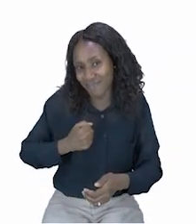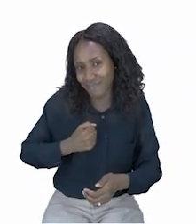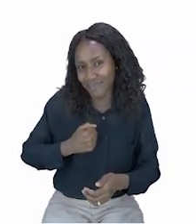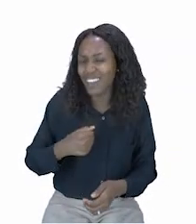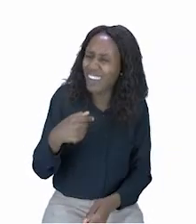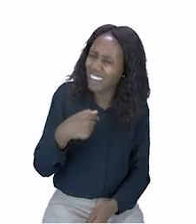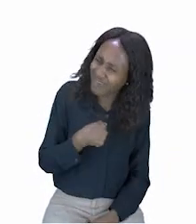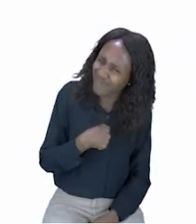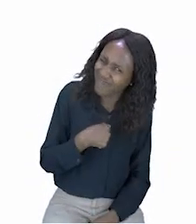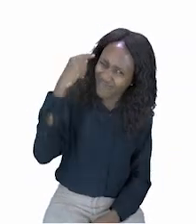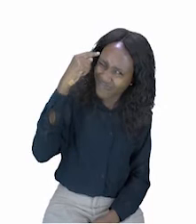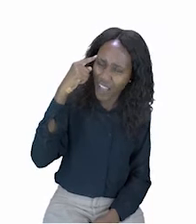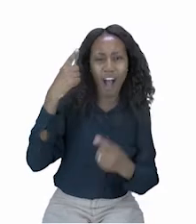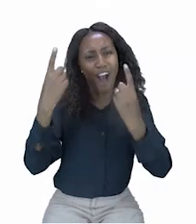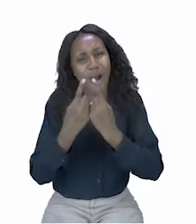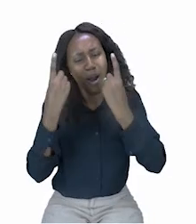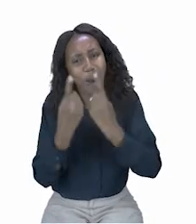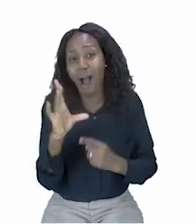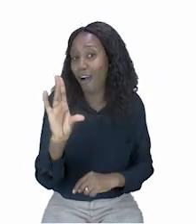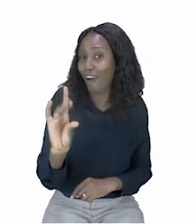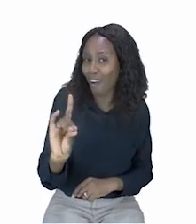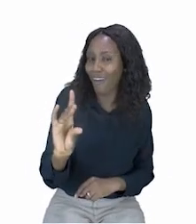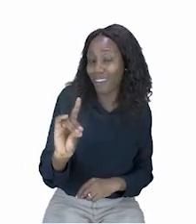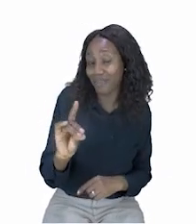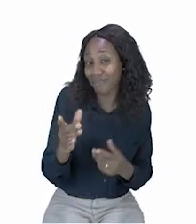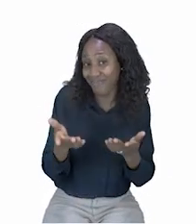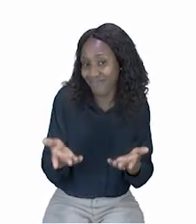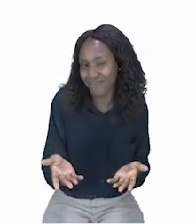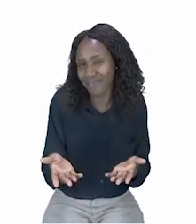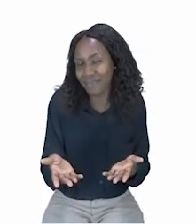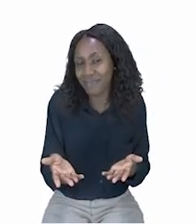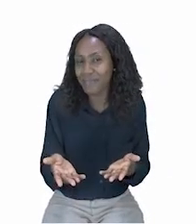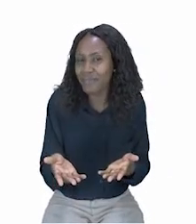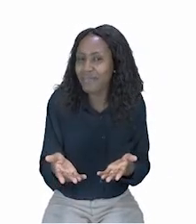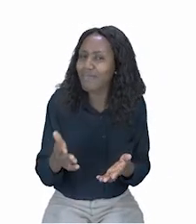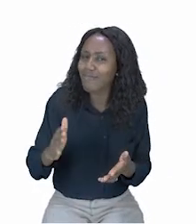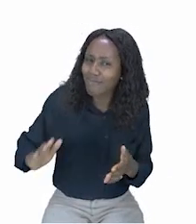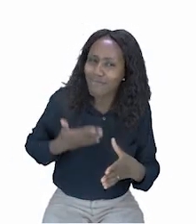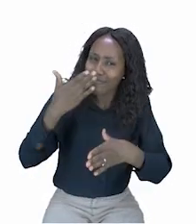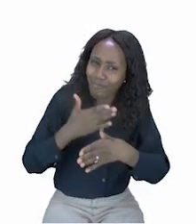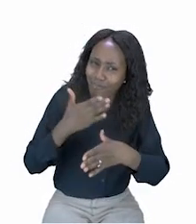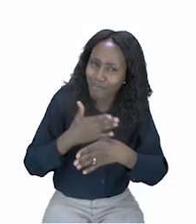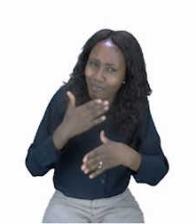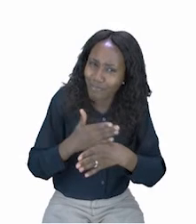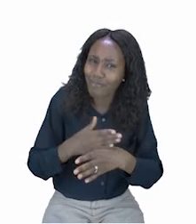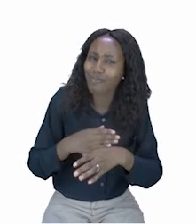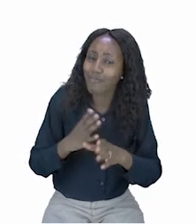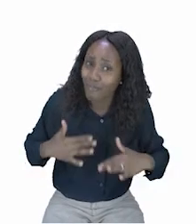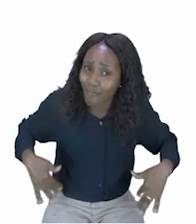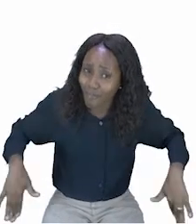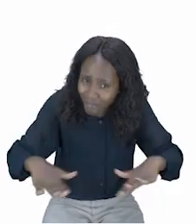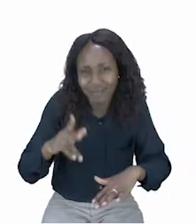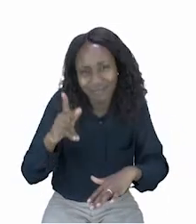he likes to play with the dog. I want to work in the garden too. It